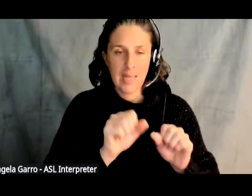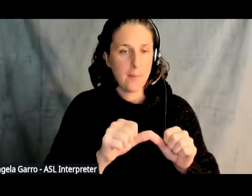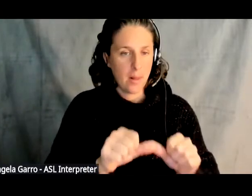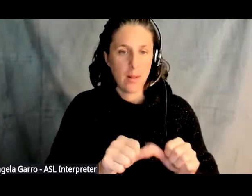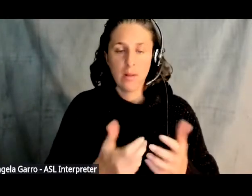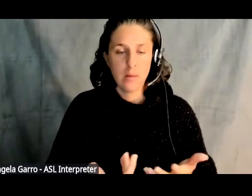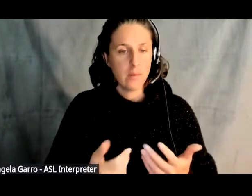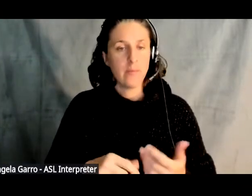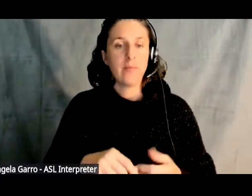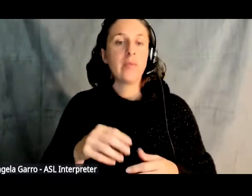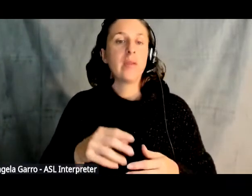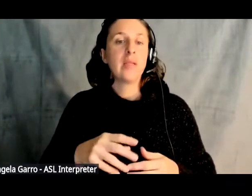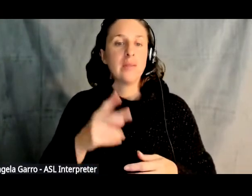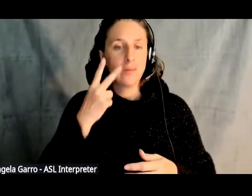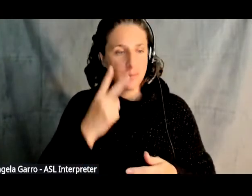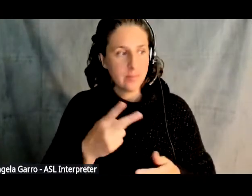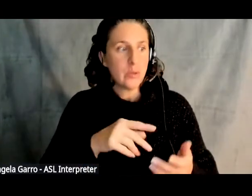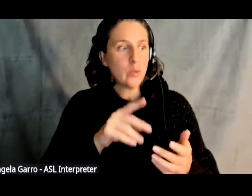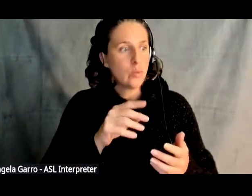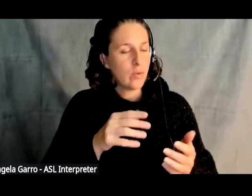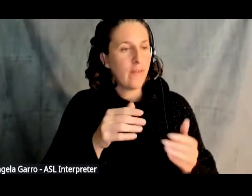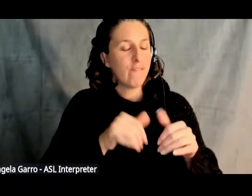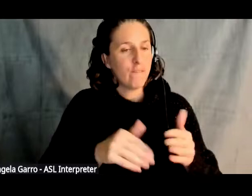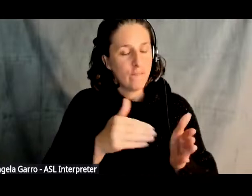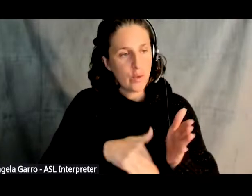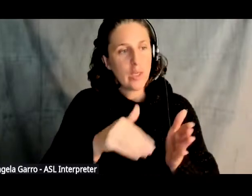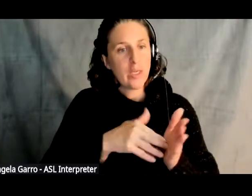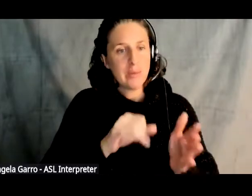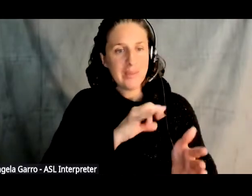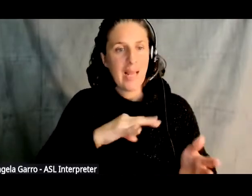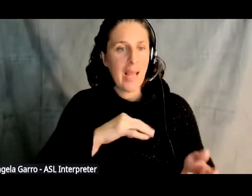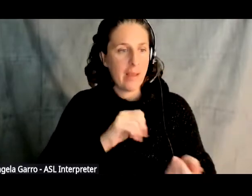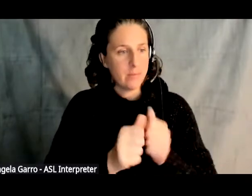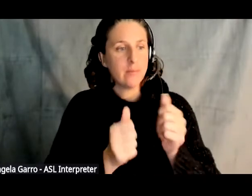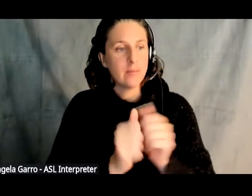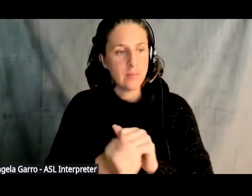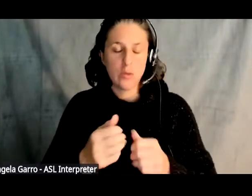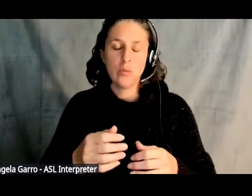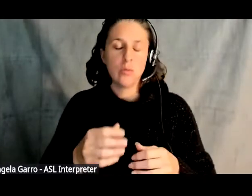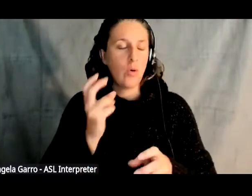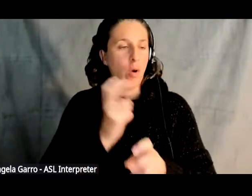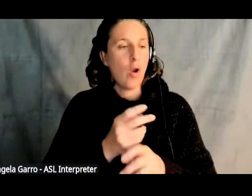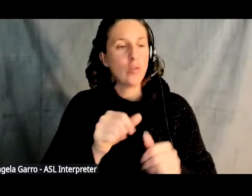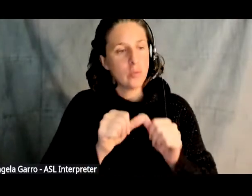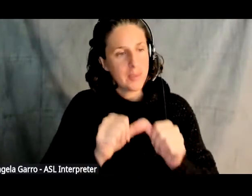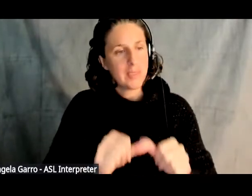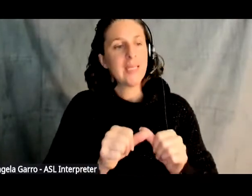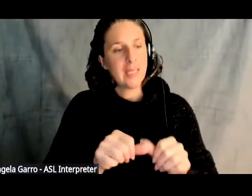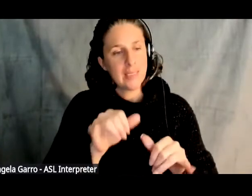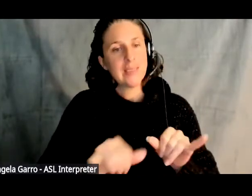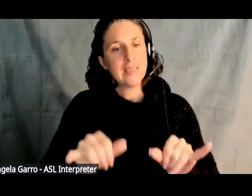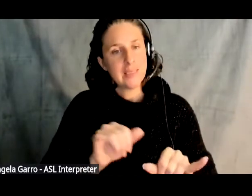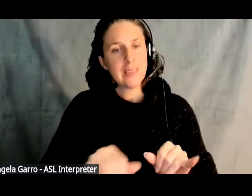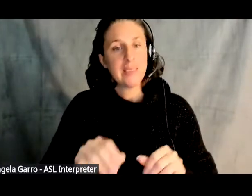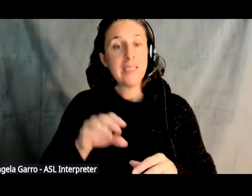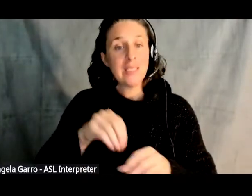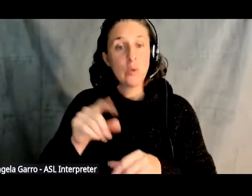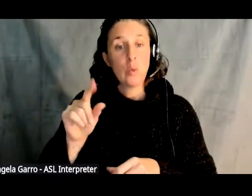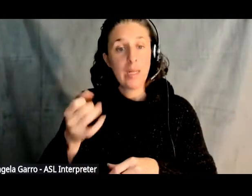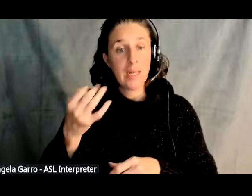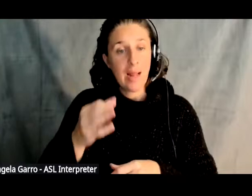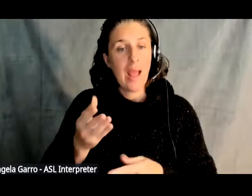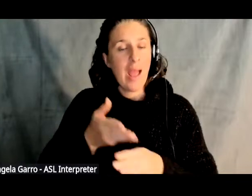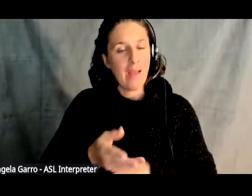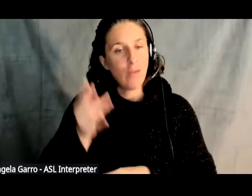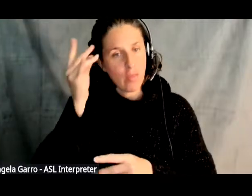frequent staff turnover, making it hard to maintain consistency. In 2019, after thoughtful system